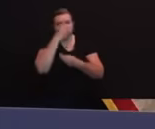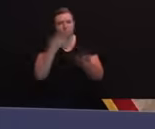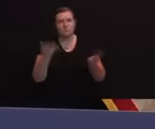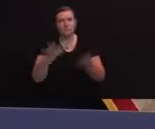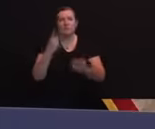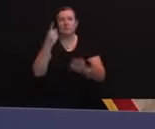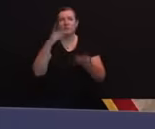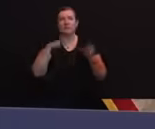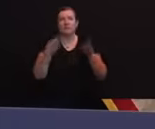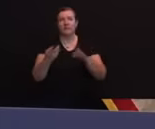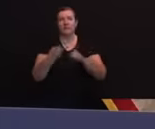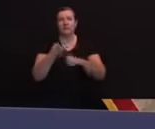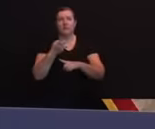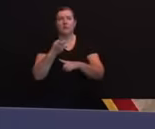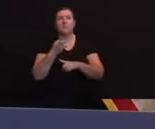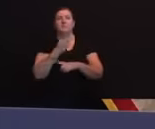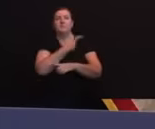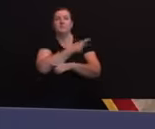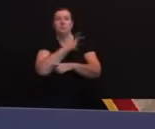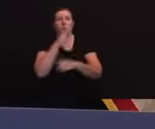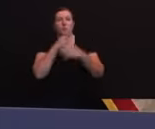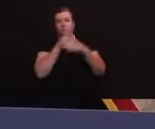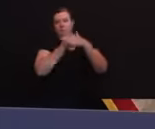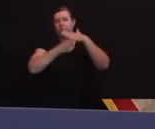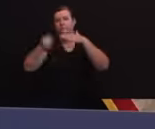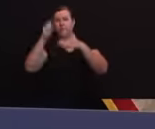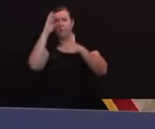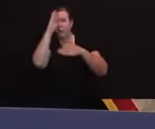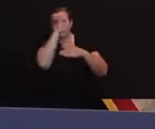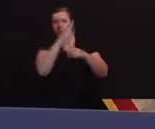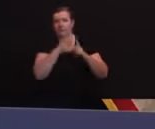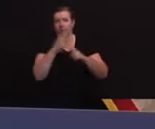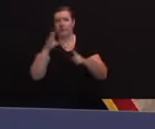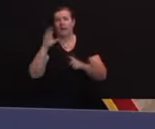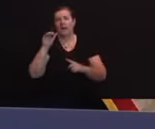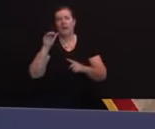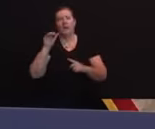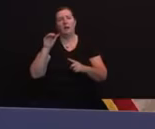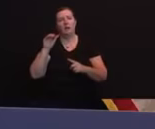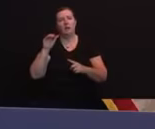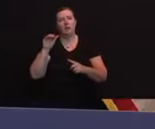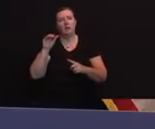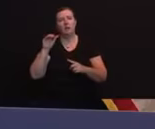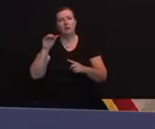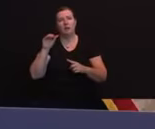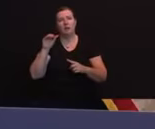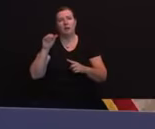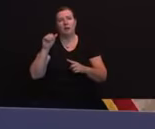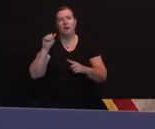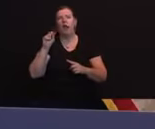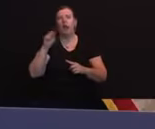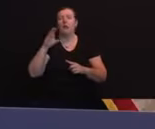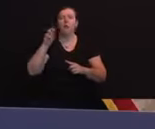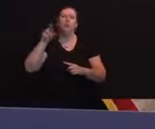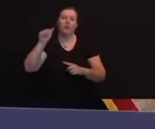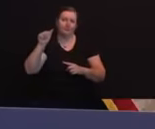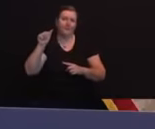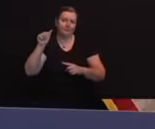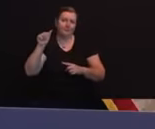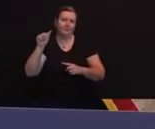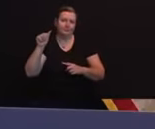from a patient hospitalized from Ancora. The patient had comorbid conditions